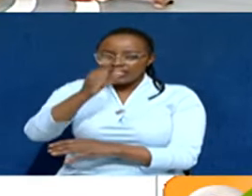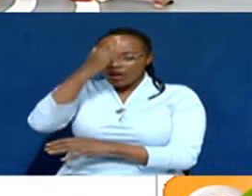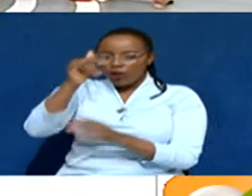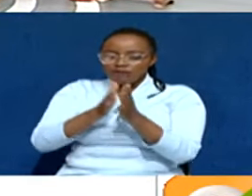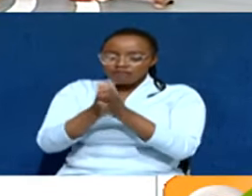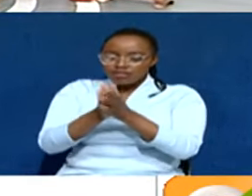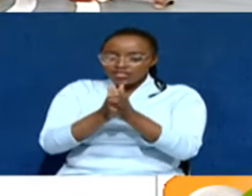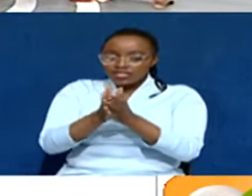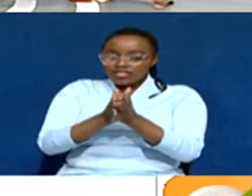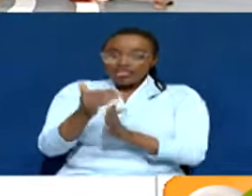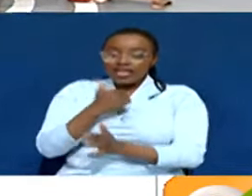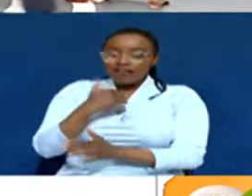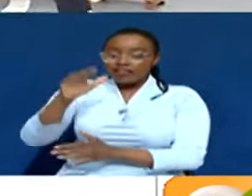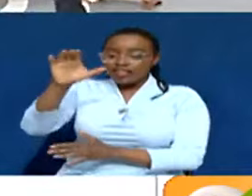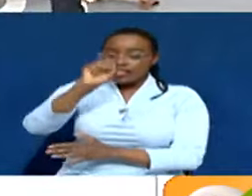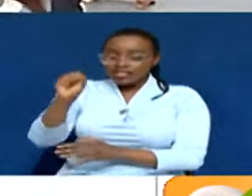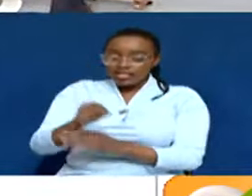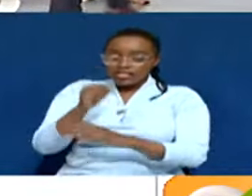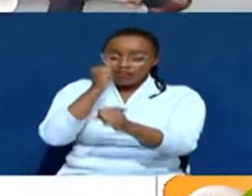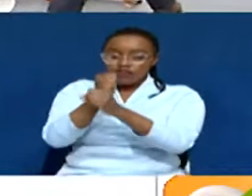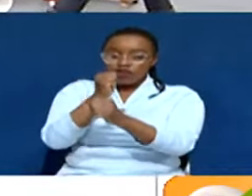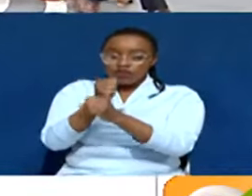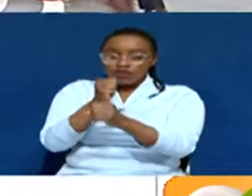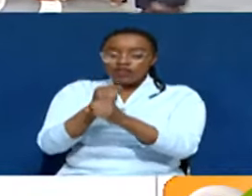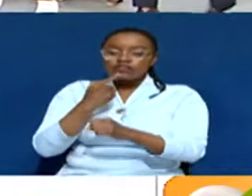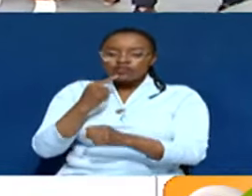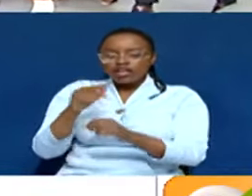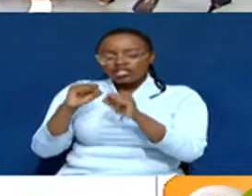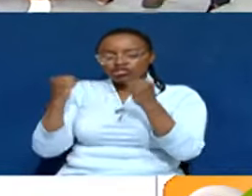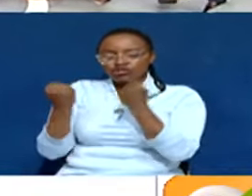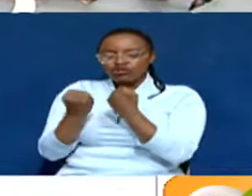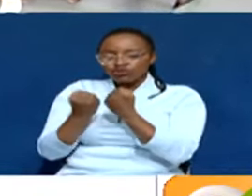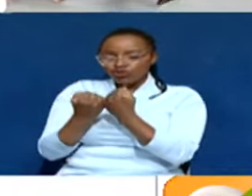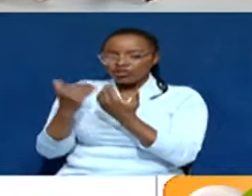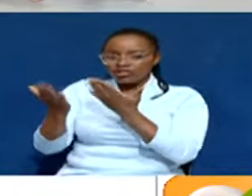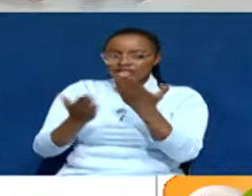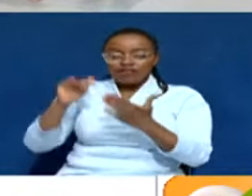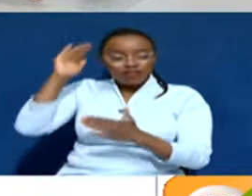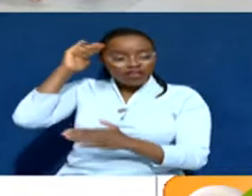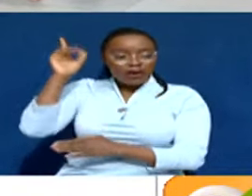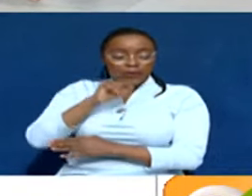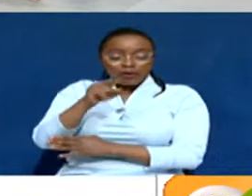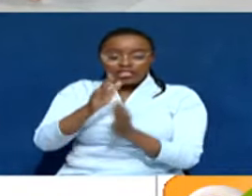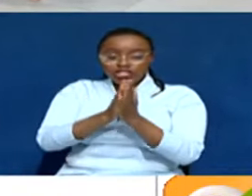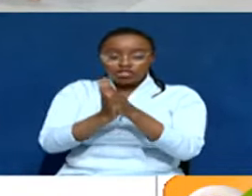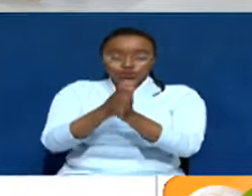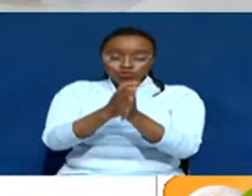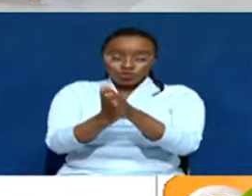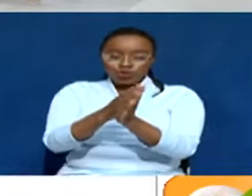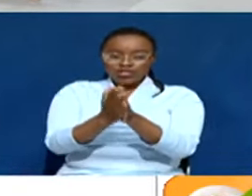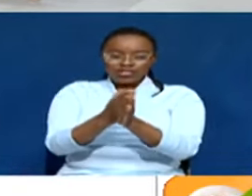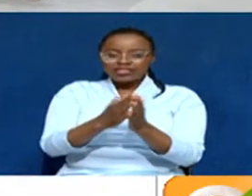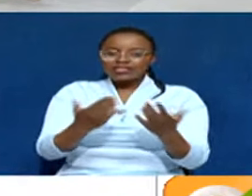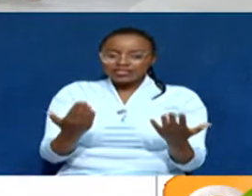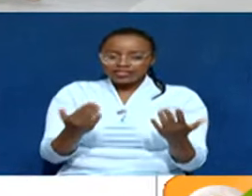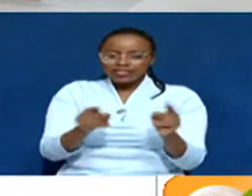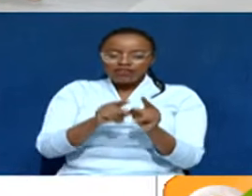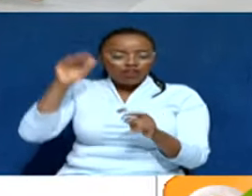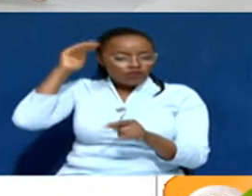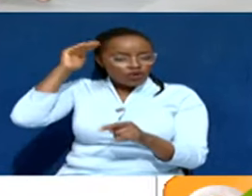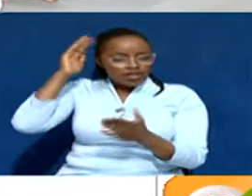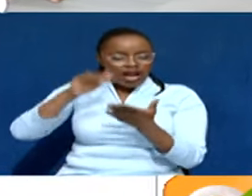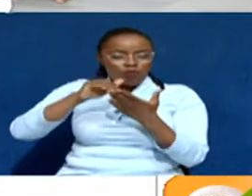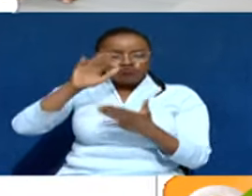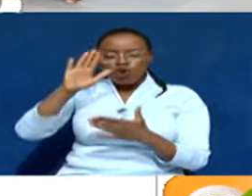very interested here. Cabinet Secretary for Labor and Social Services, Simon Chelugwe. I'm sure you're listening to these stories, sir. And, you know, we hear